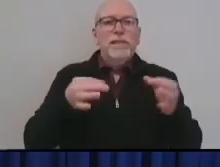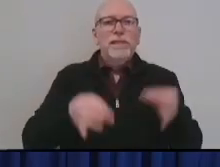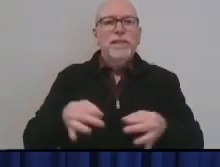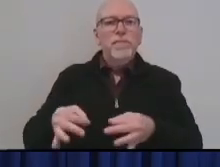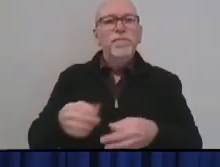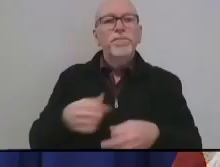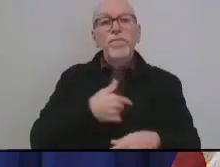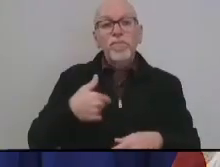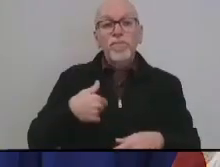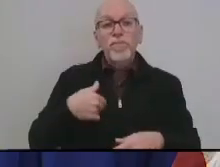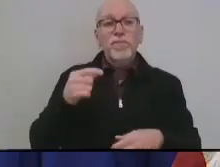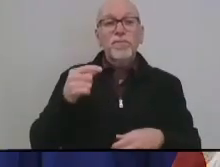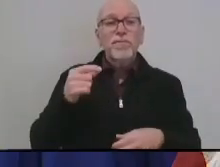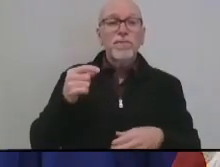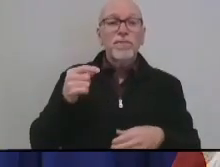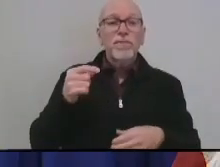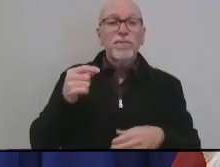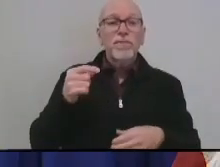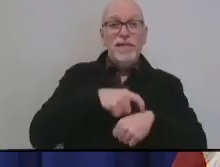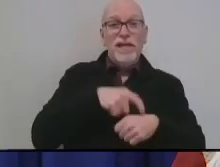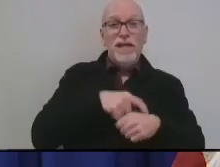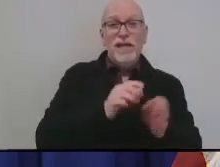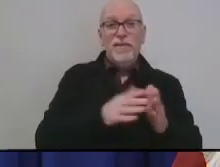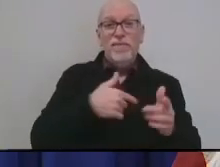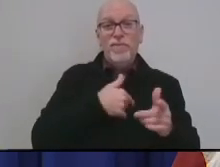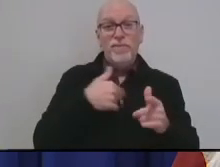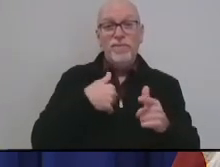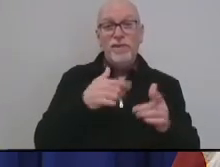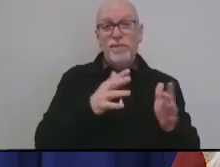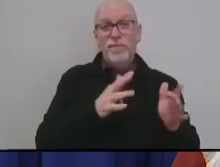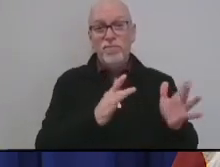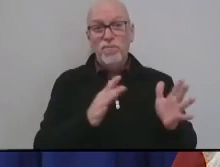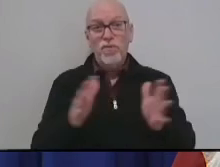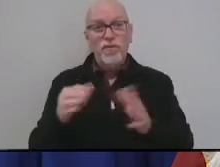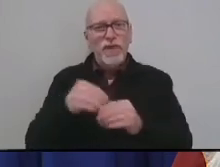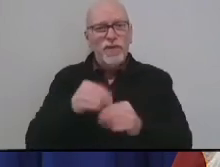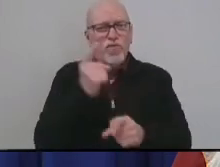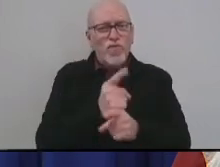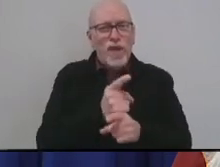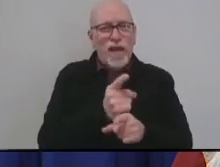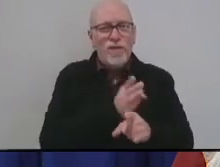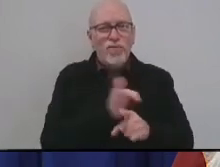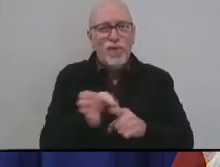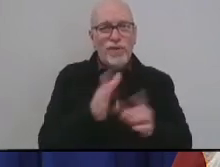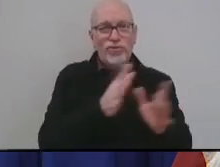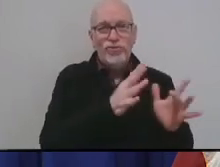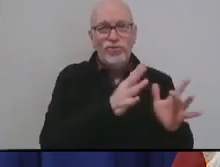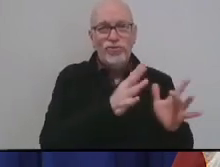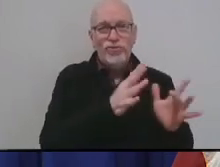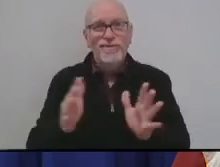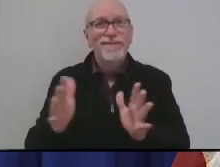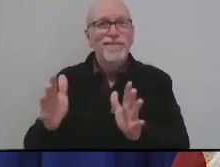period of time where we're moving in the right direction. We've got